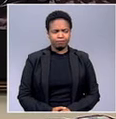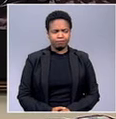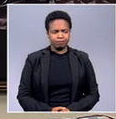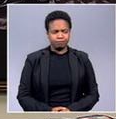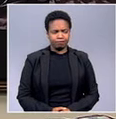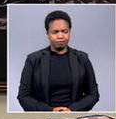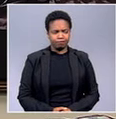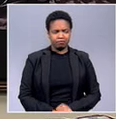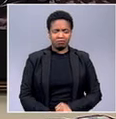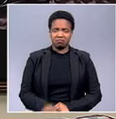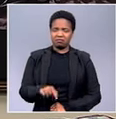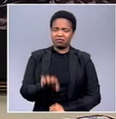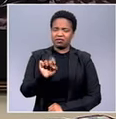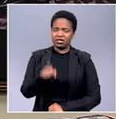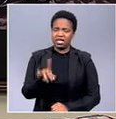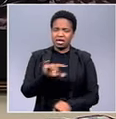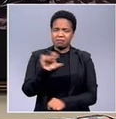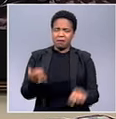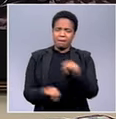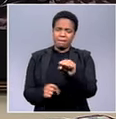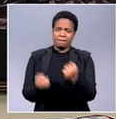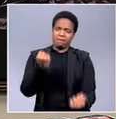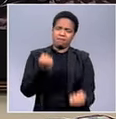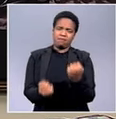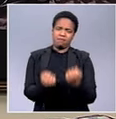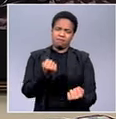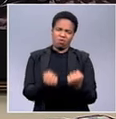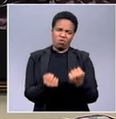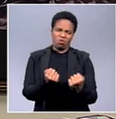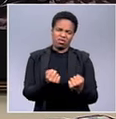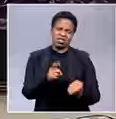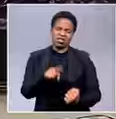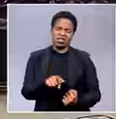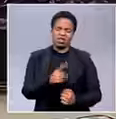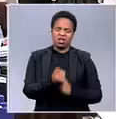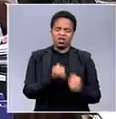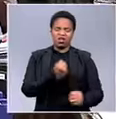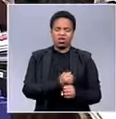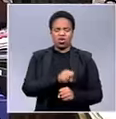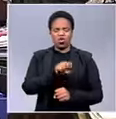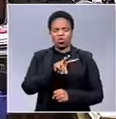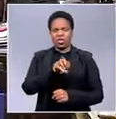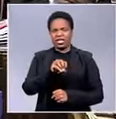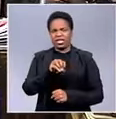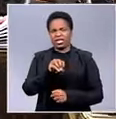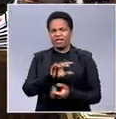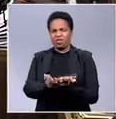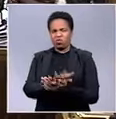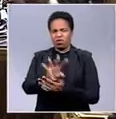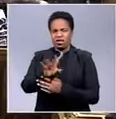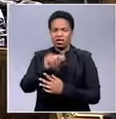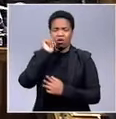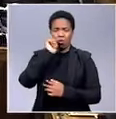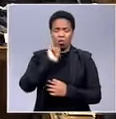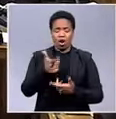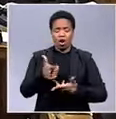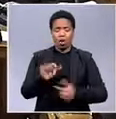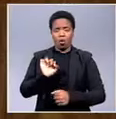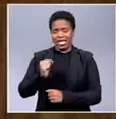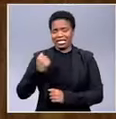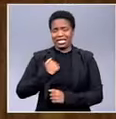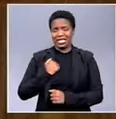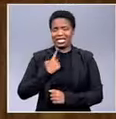The state had just wrapped up its case, which included photos of the 2014 collision, when Duduzane Zuma's lawyers applied